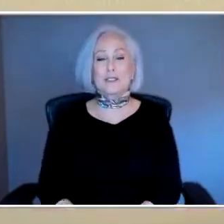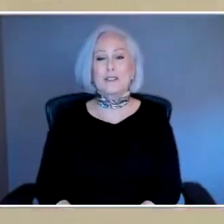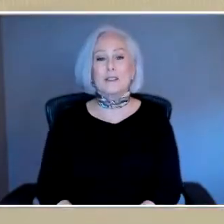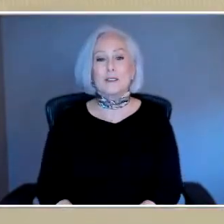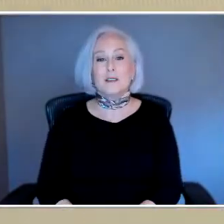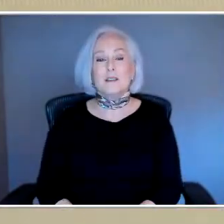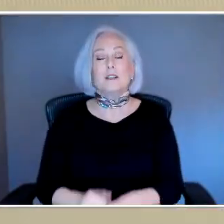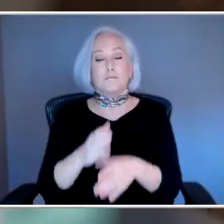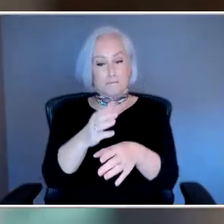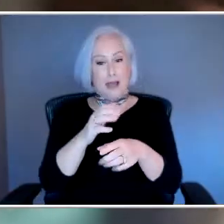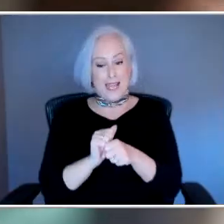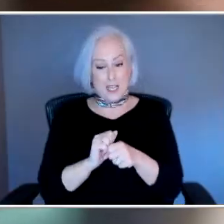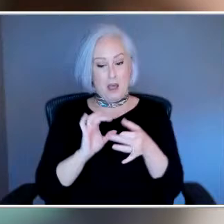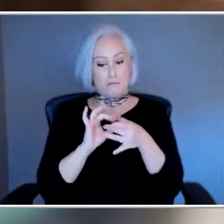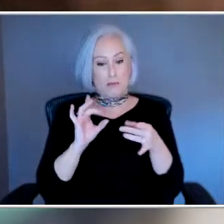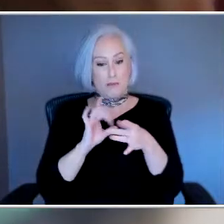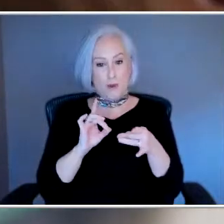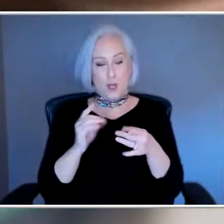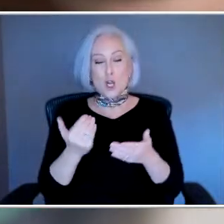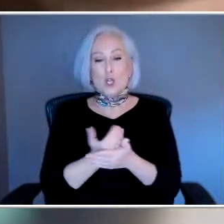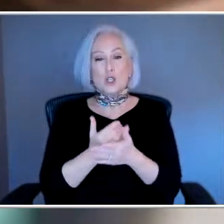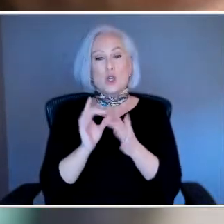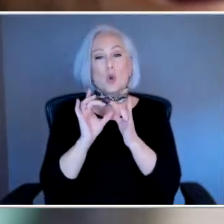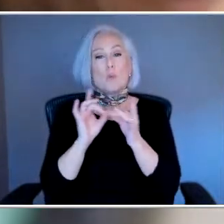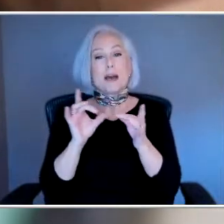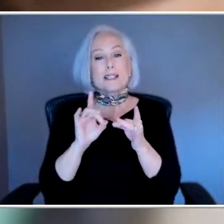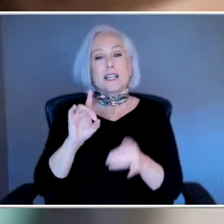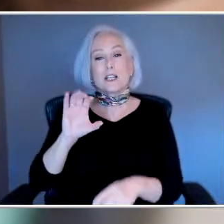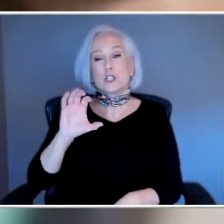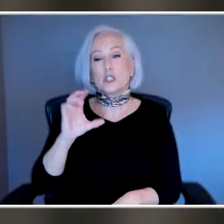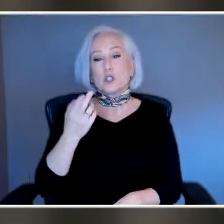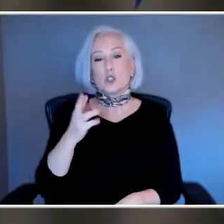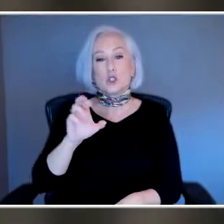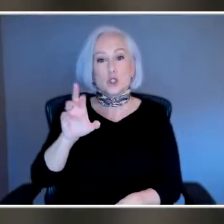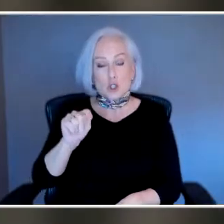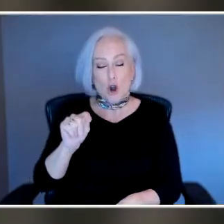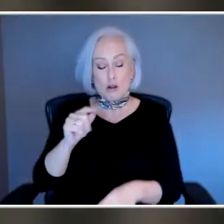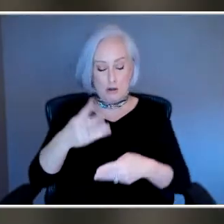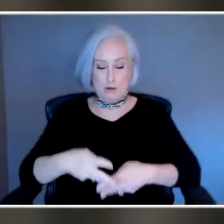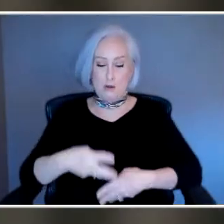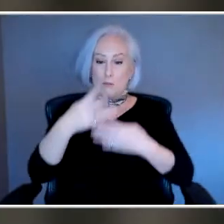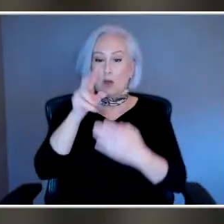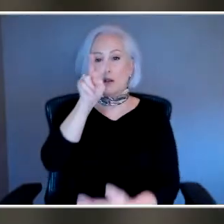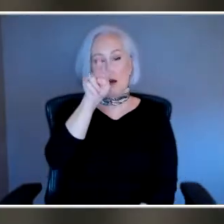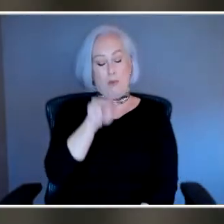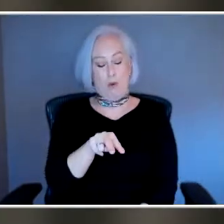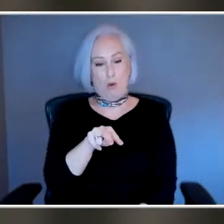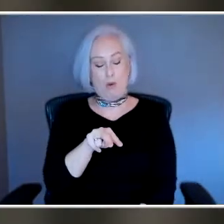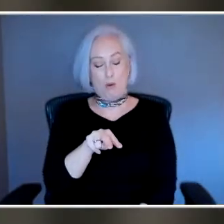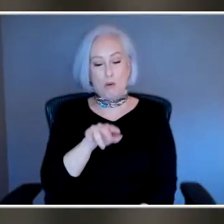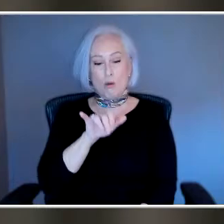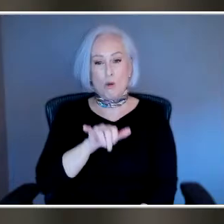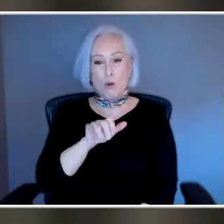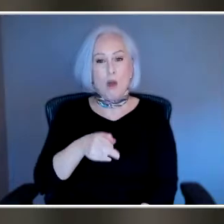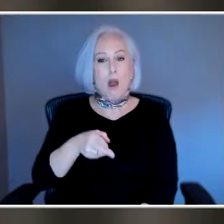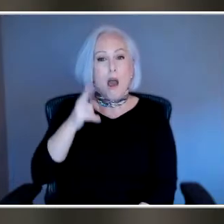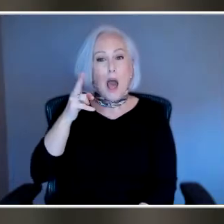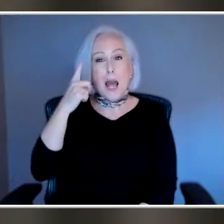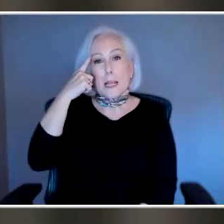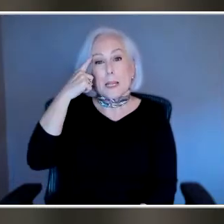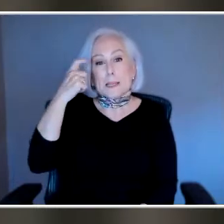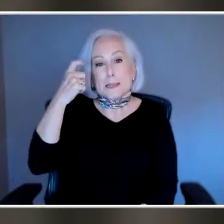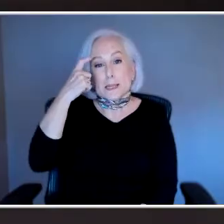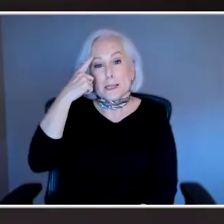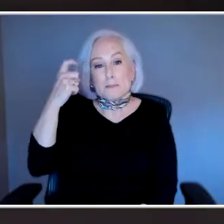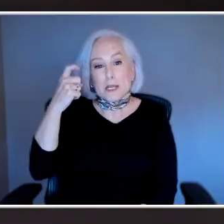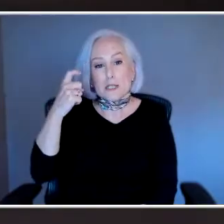message or whatever in your chart. Allison Lackey couldn't believe what she was reading. And it said, highly suspicious of